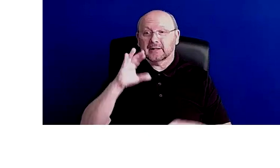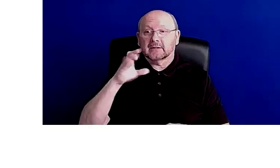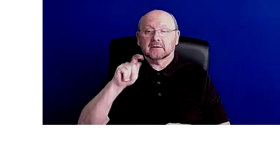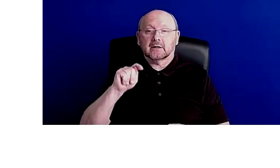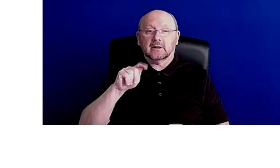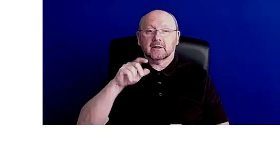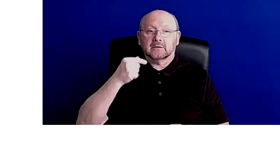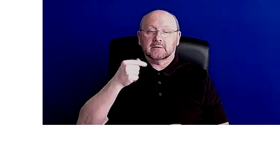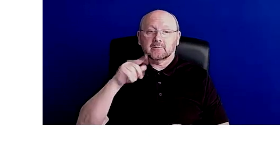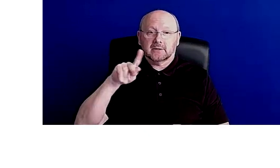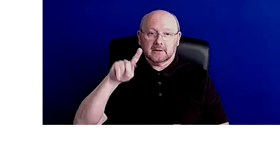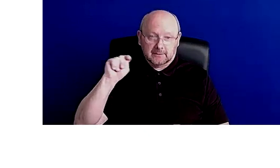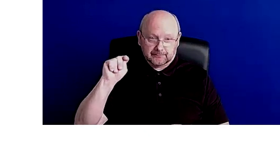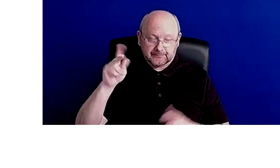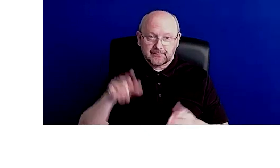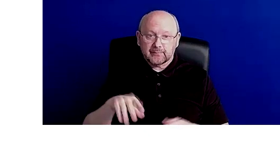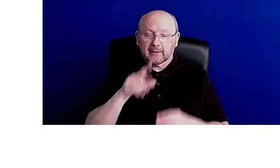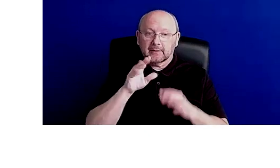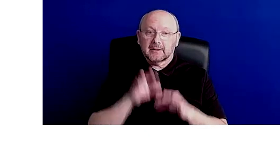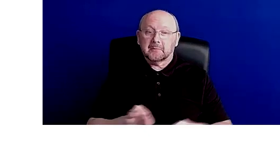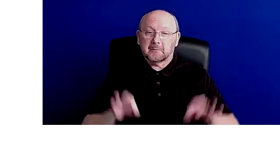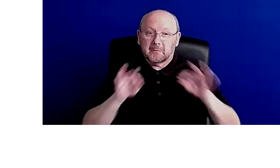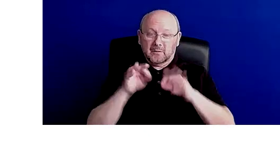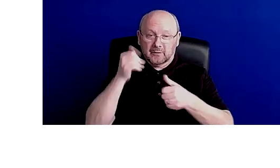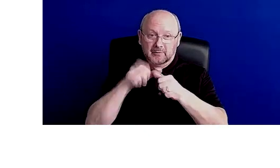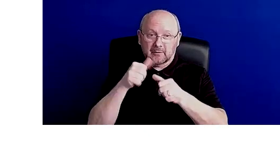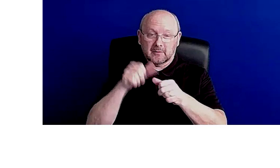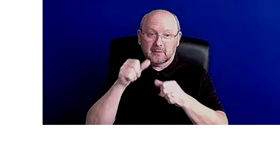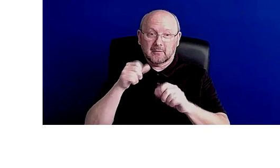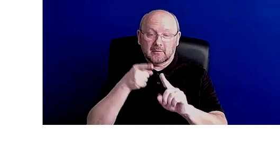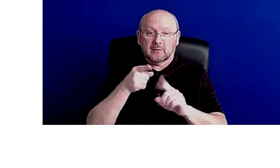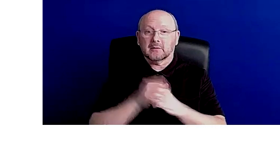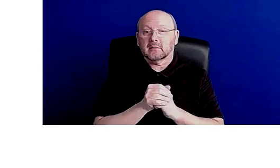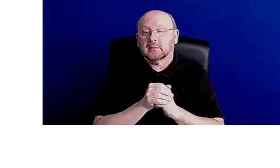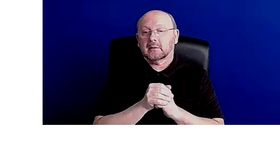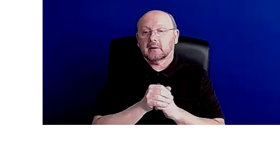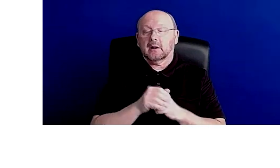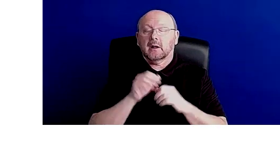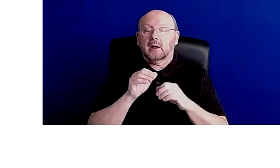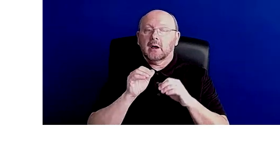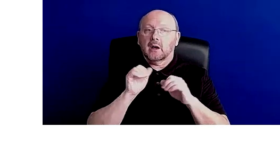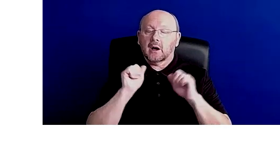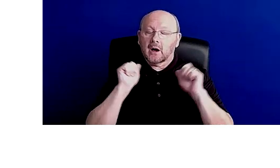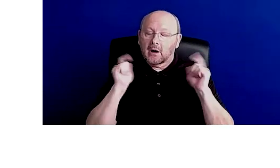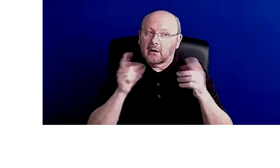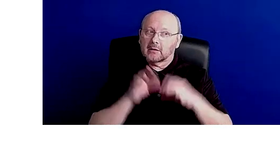So I think that's an important concept as well. Right. Yeah. These are all very important things.